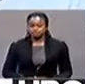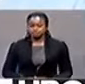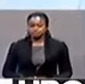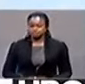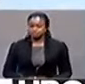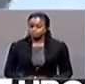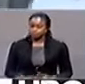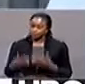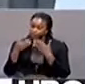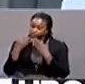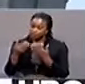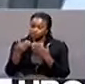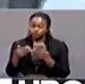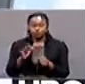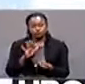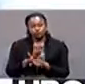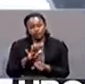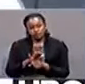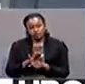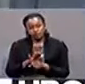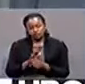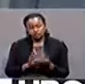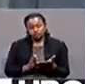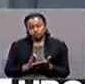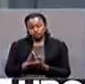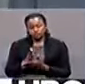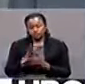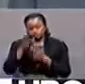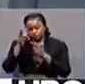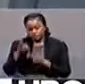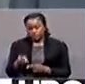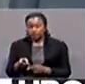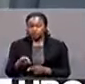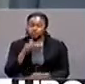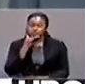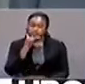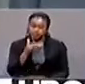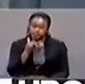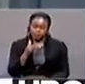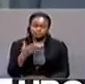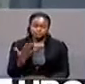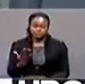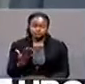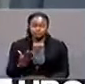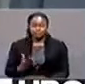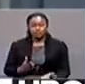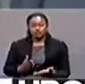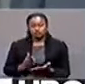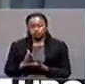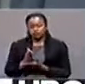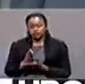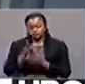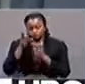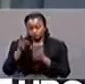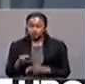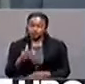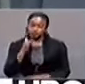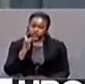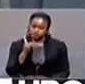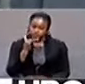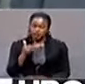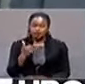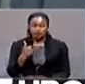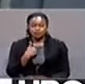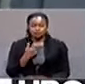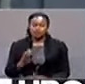Thank you so much, Right Honorable Speaker. Right Honorable Speaker, I join the